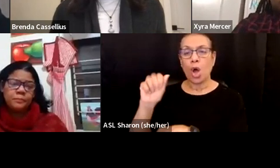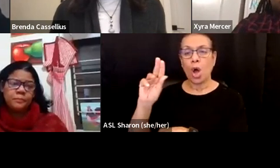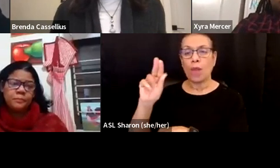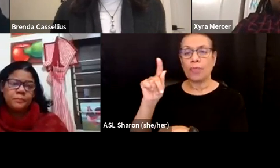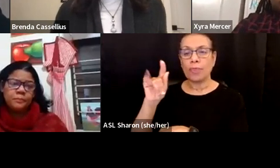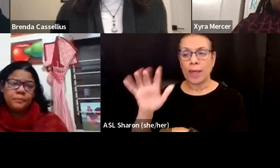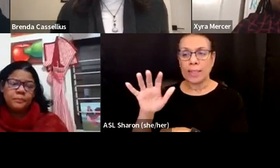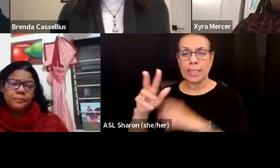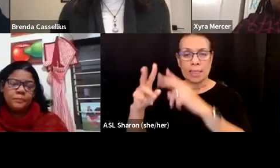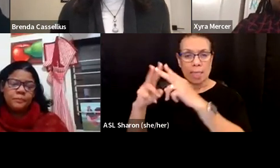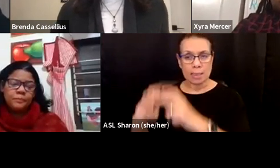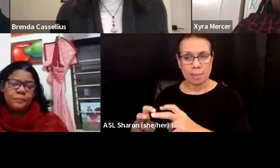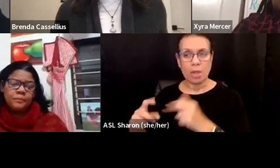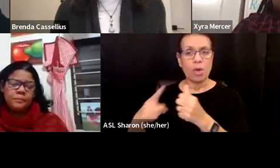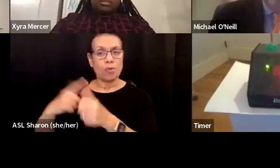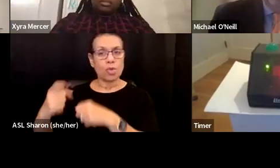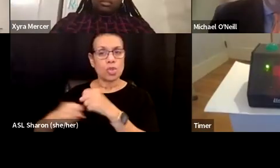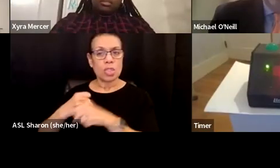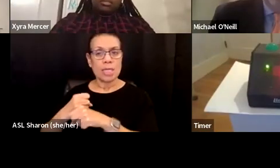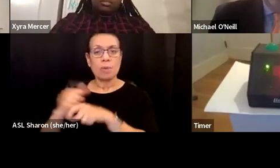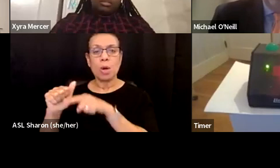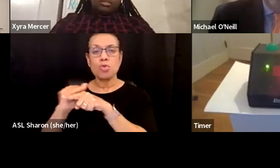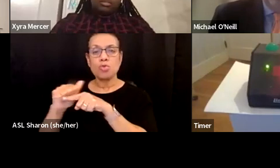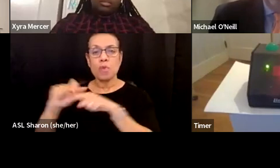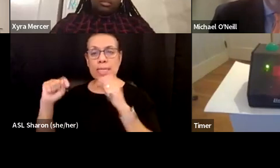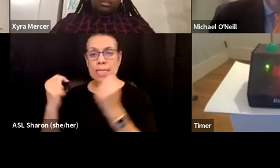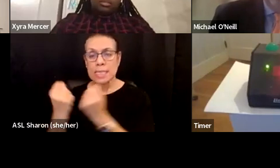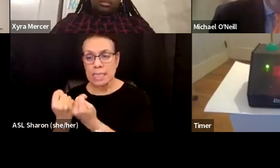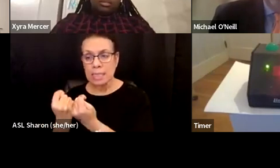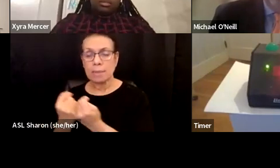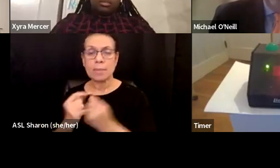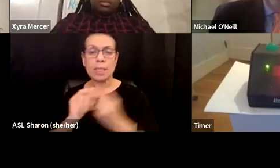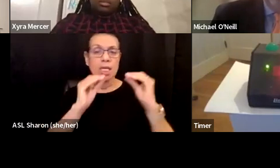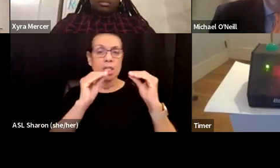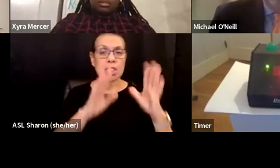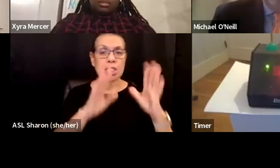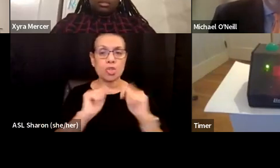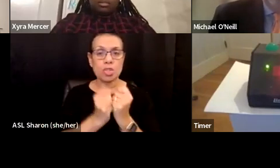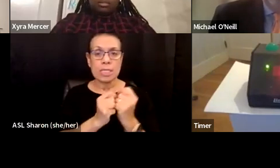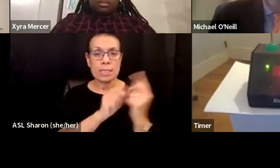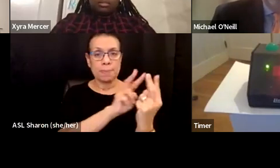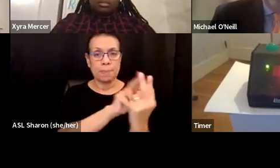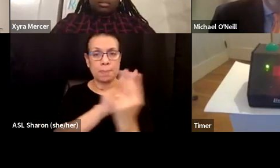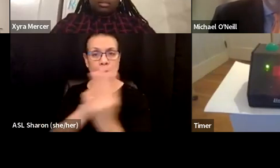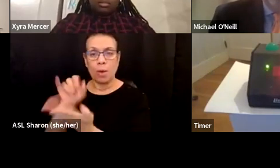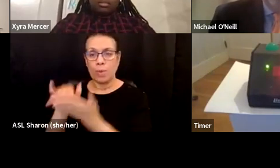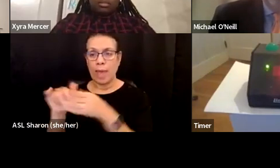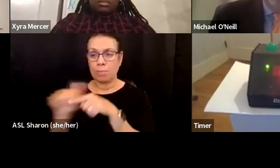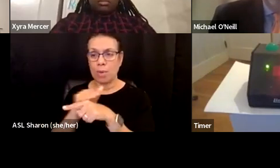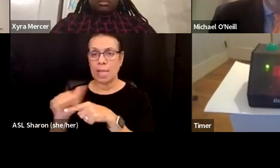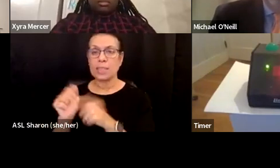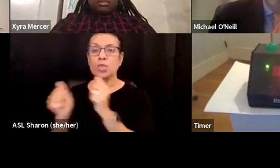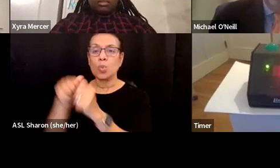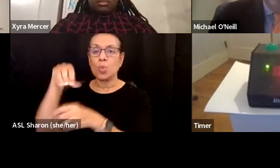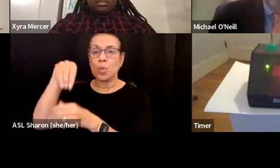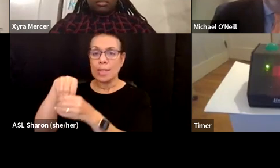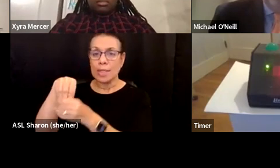it's mostly the first year is around training teams and working with teacher teams around that practice within the schools